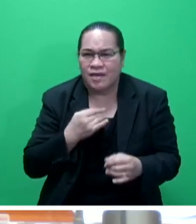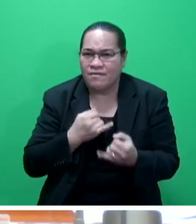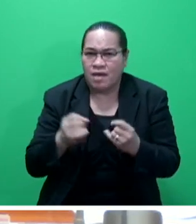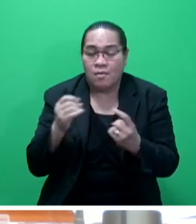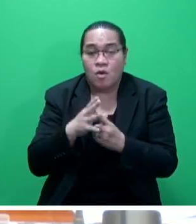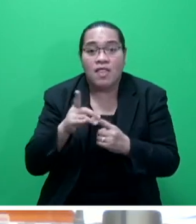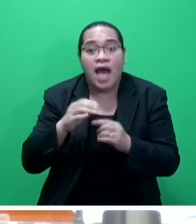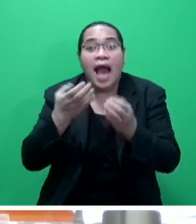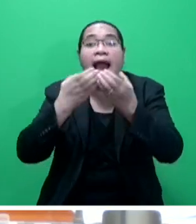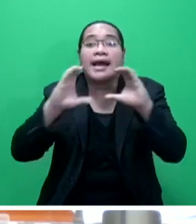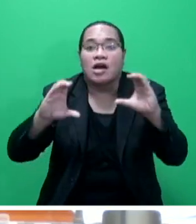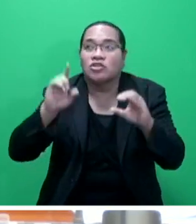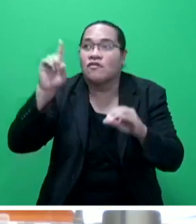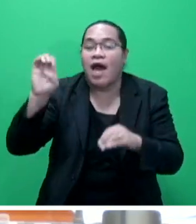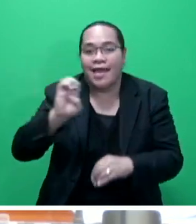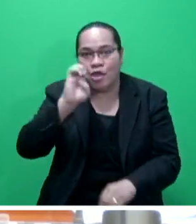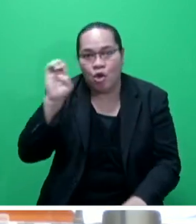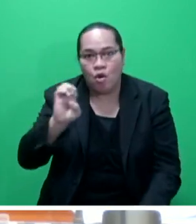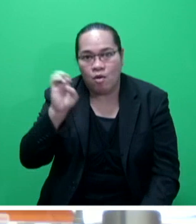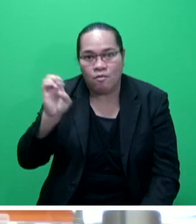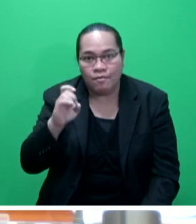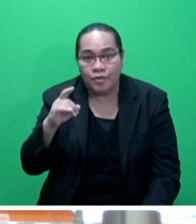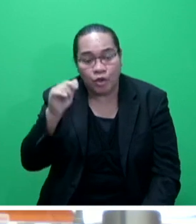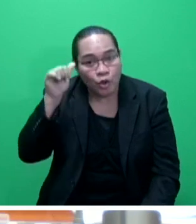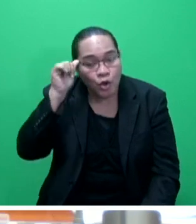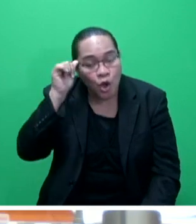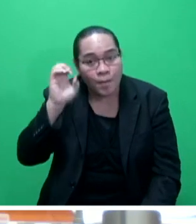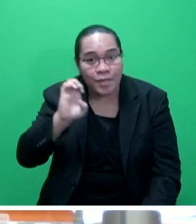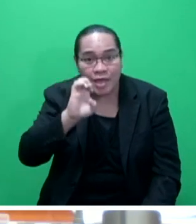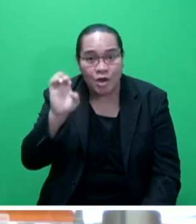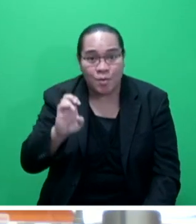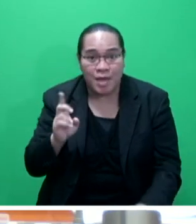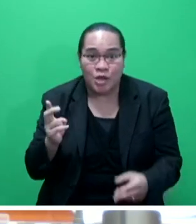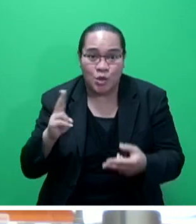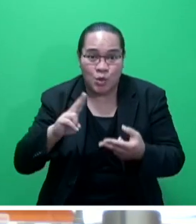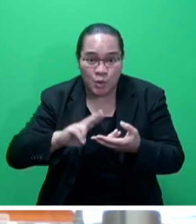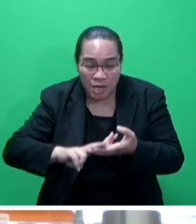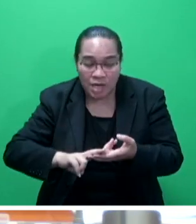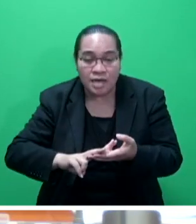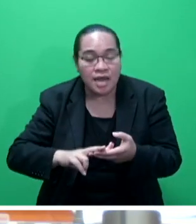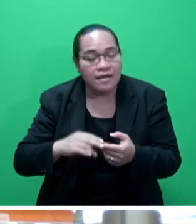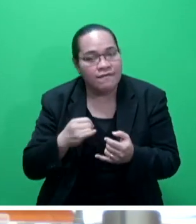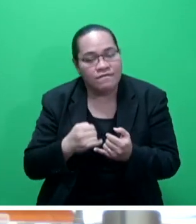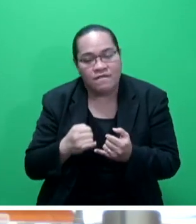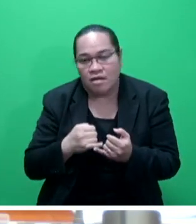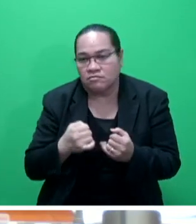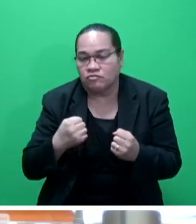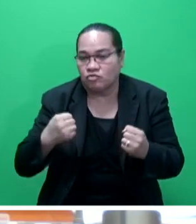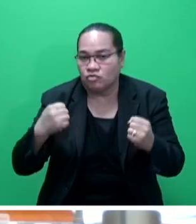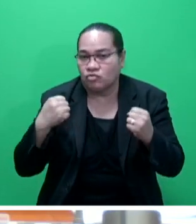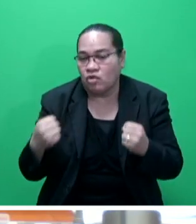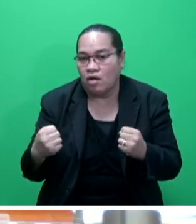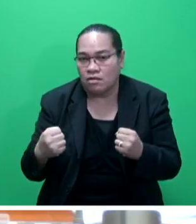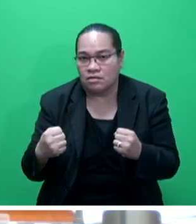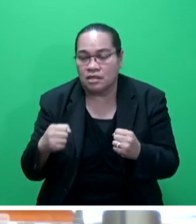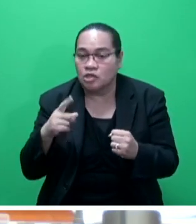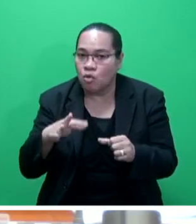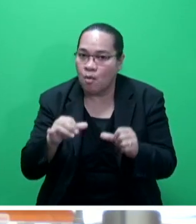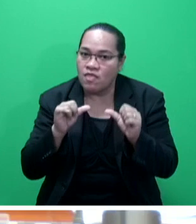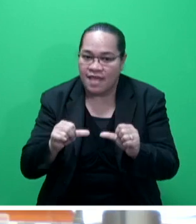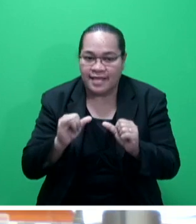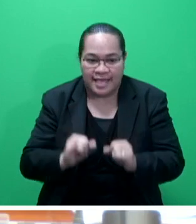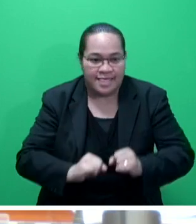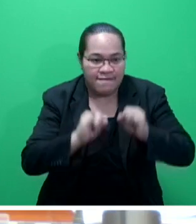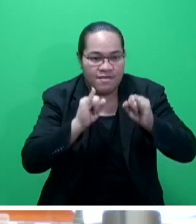of Europe, and as you know, the European Union is very much and very strong indeed on the protection of